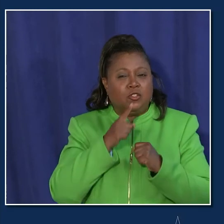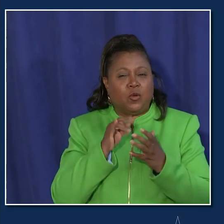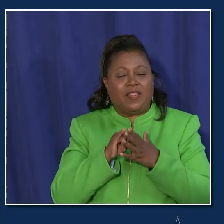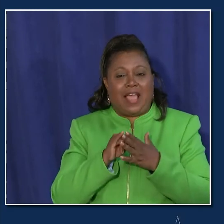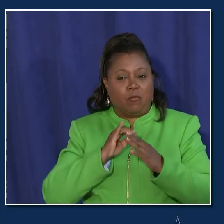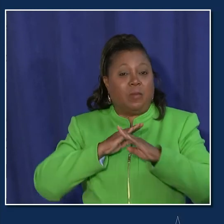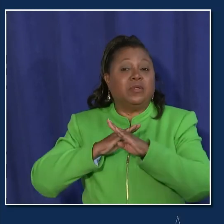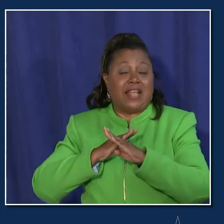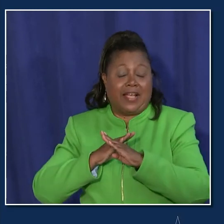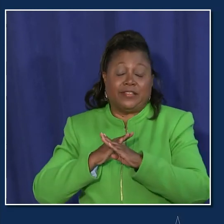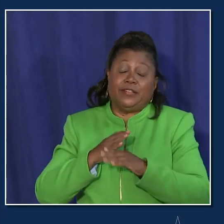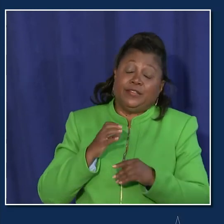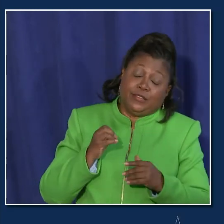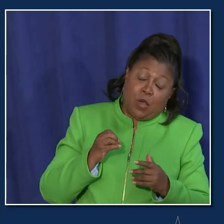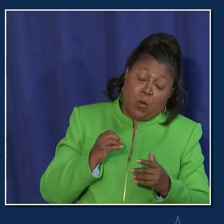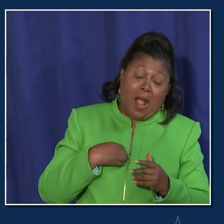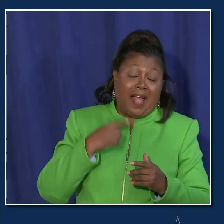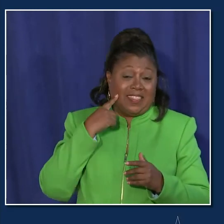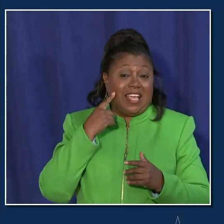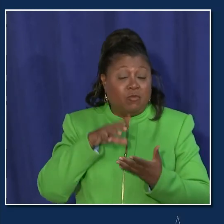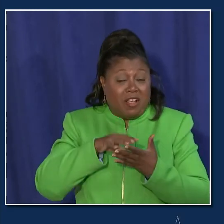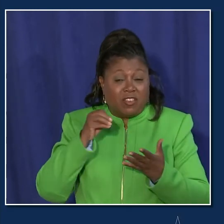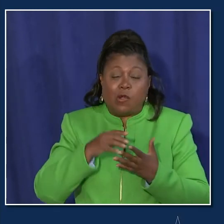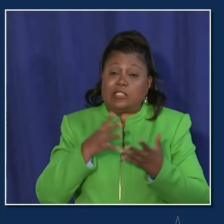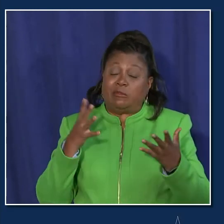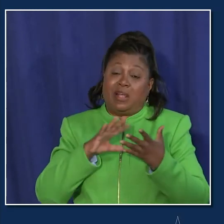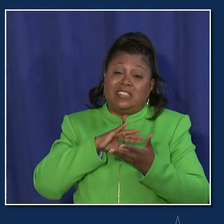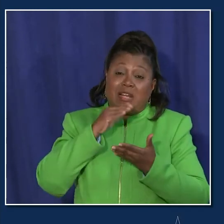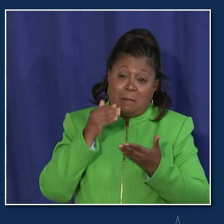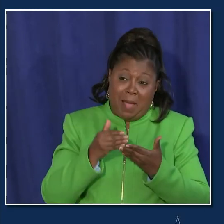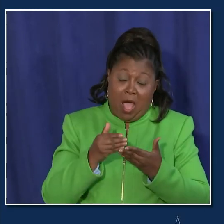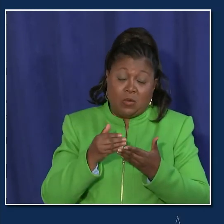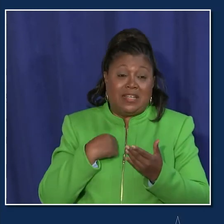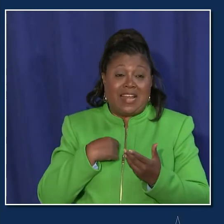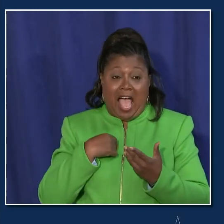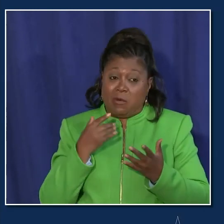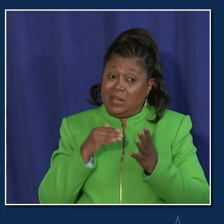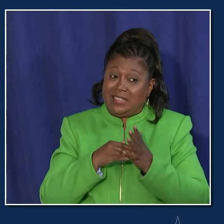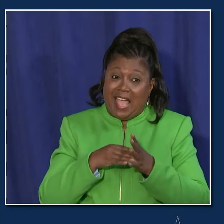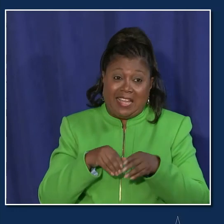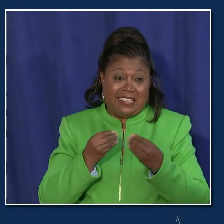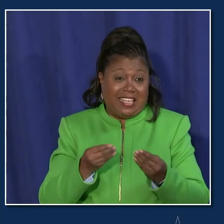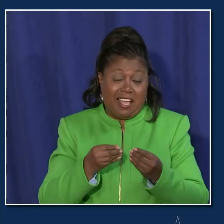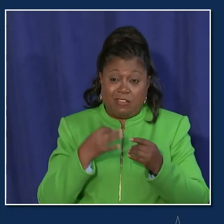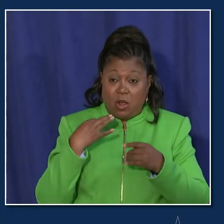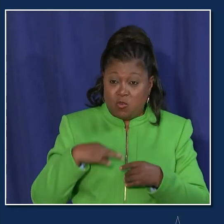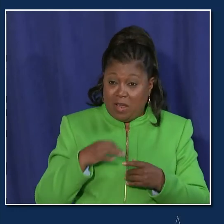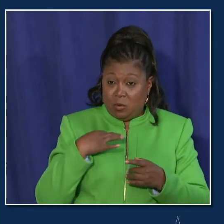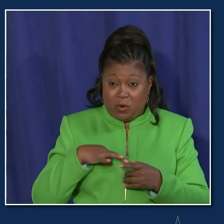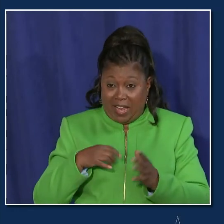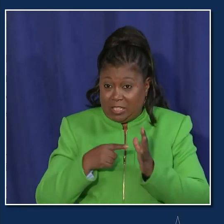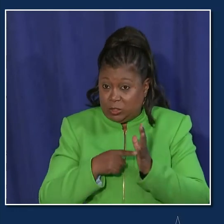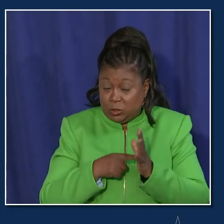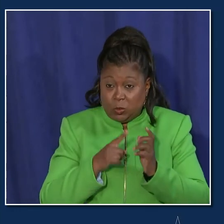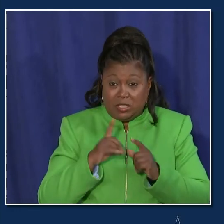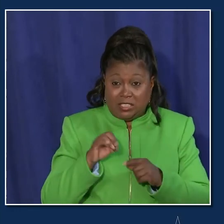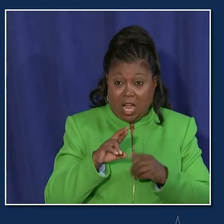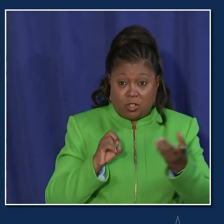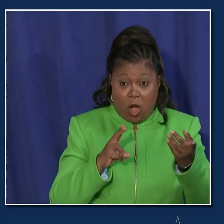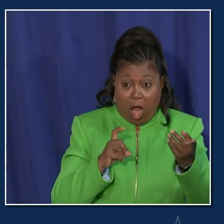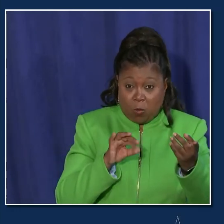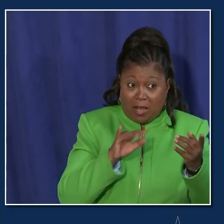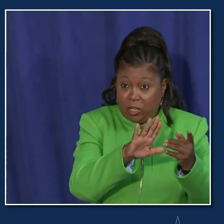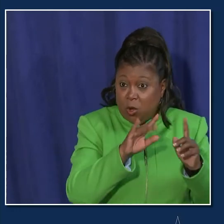they were protected. So I think we've learned a tremendous amount, and I will again give credit where credit is due to Dr. Arwady